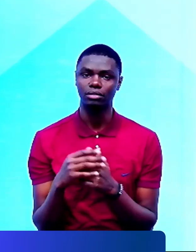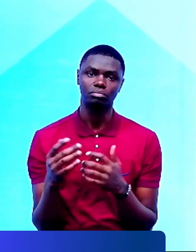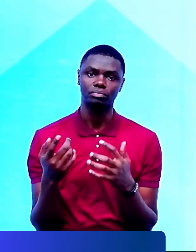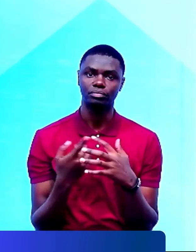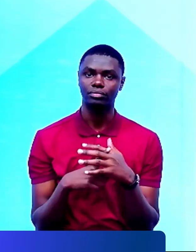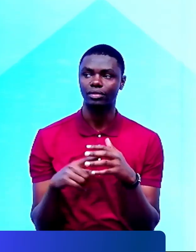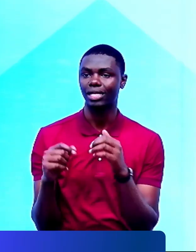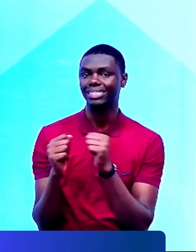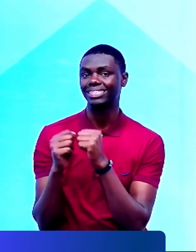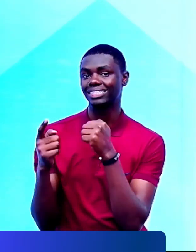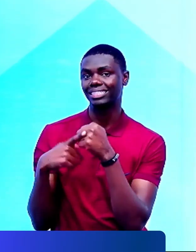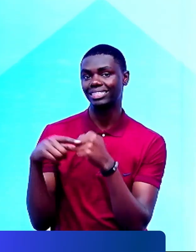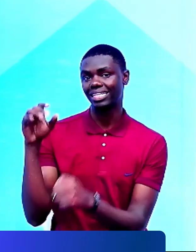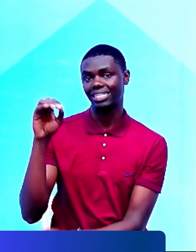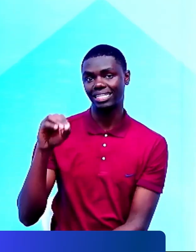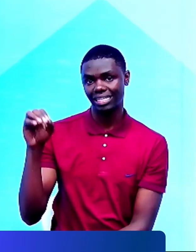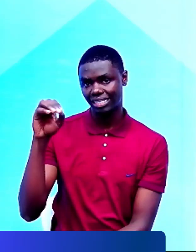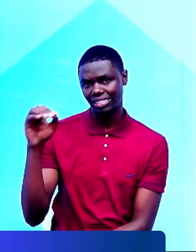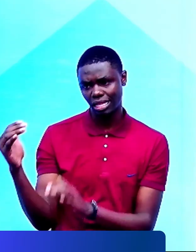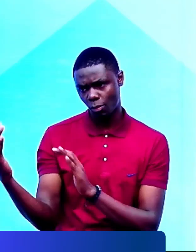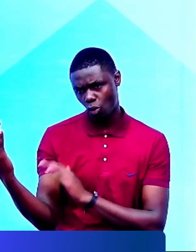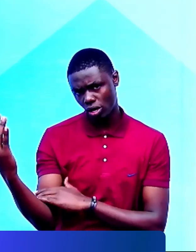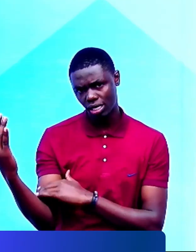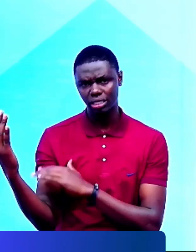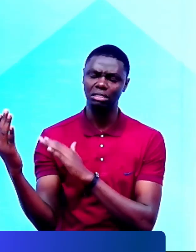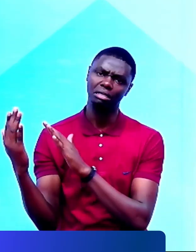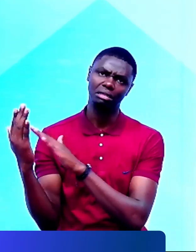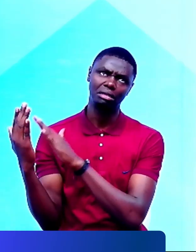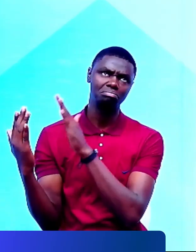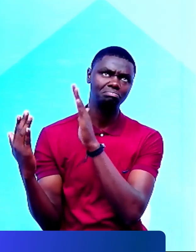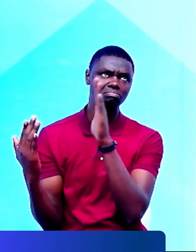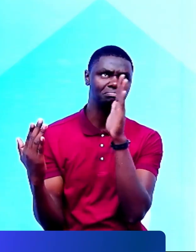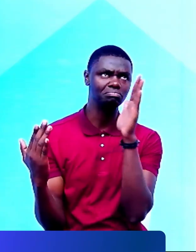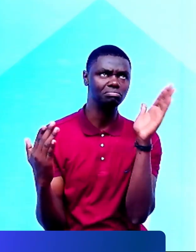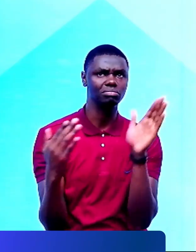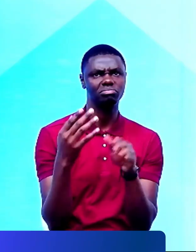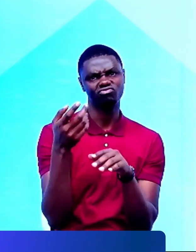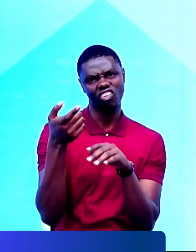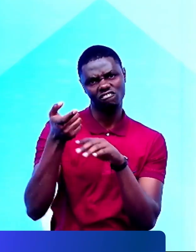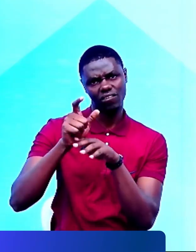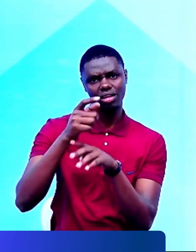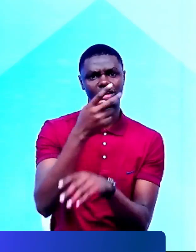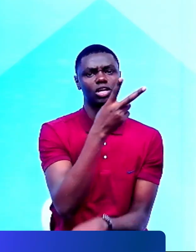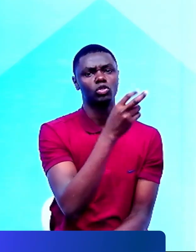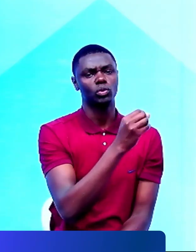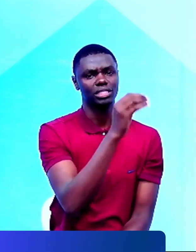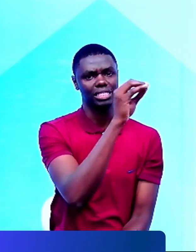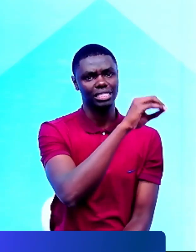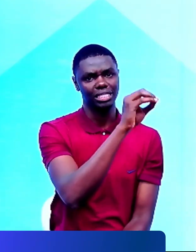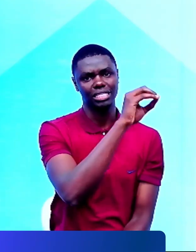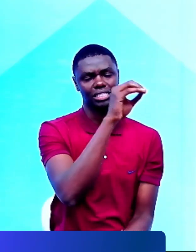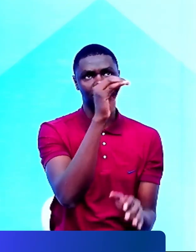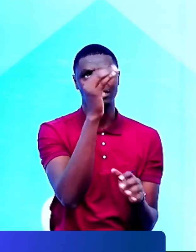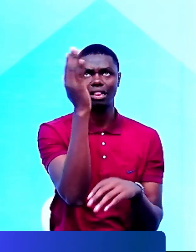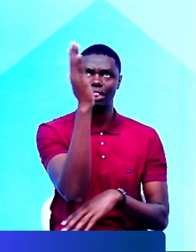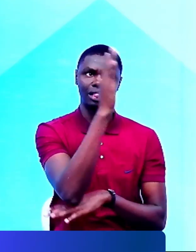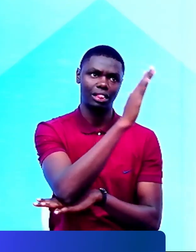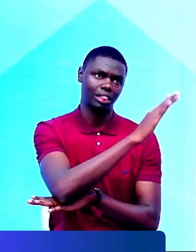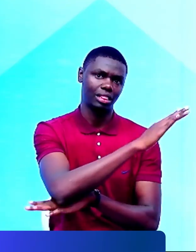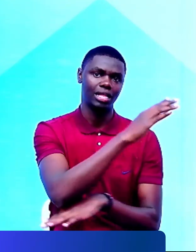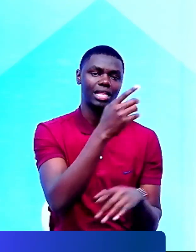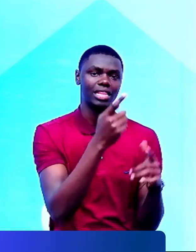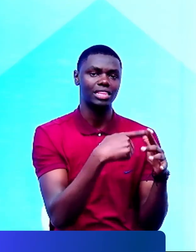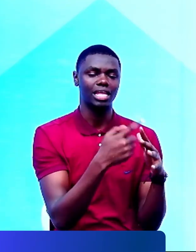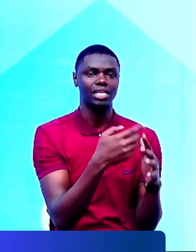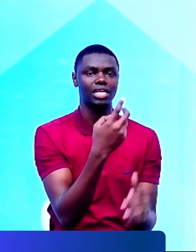at 16 degrees Celsius in the morning to around 20 degrees Celsius by mid-afternoon, and